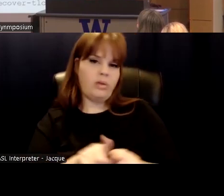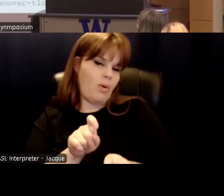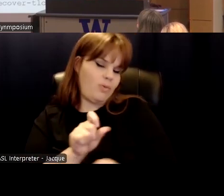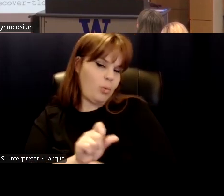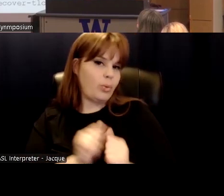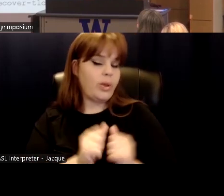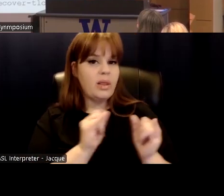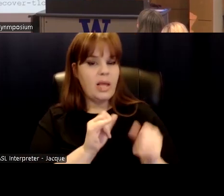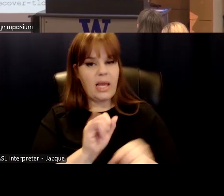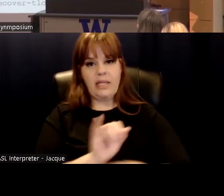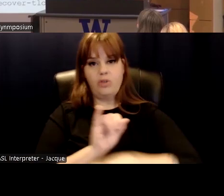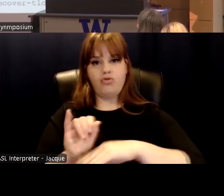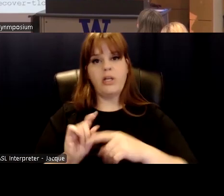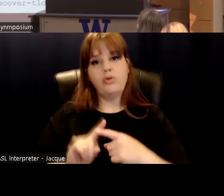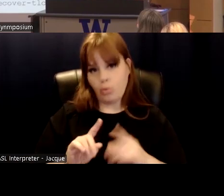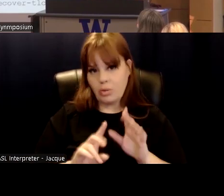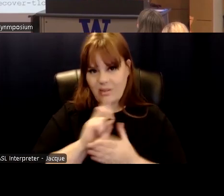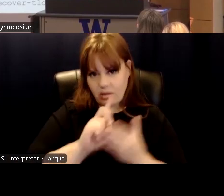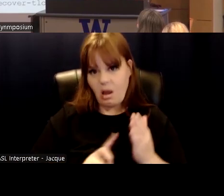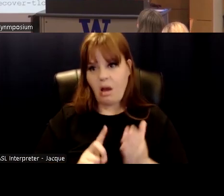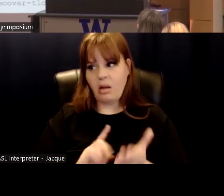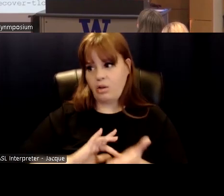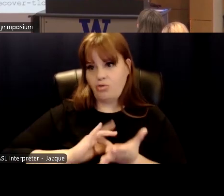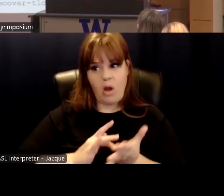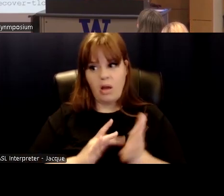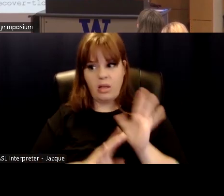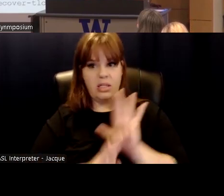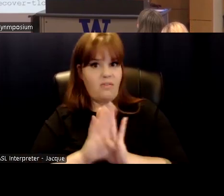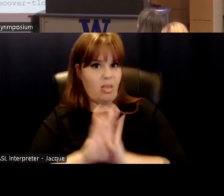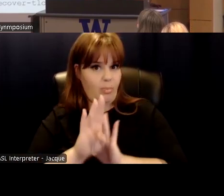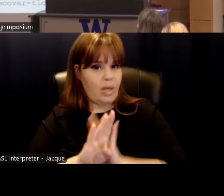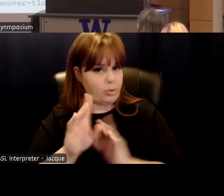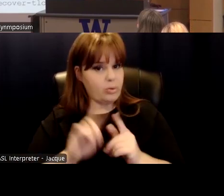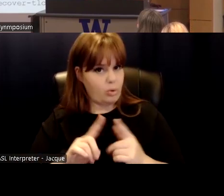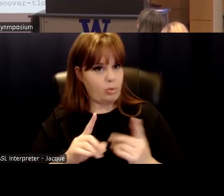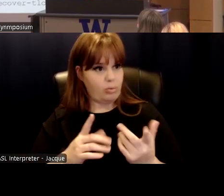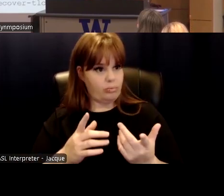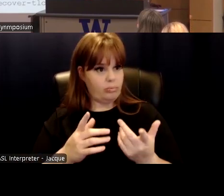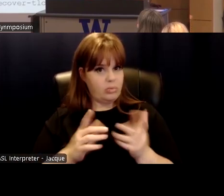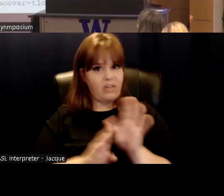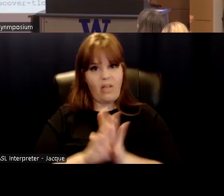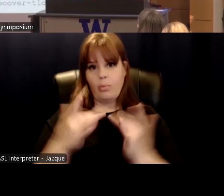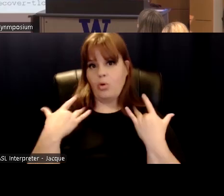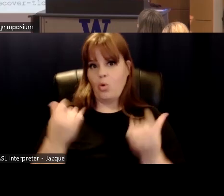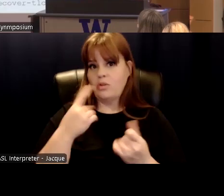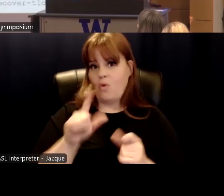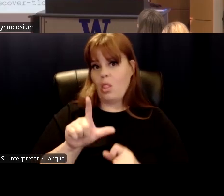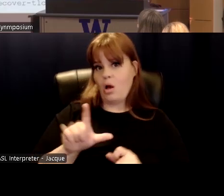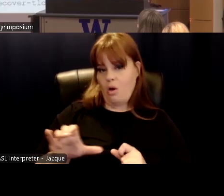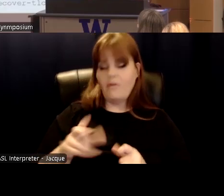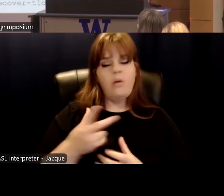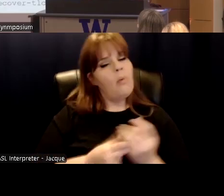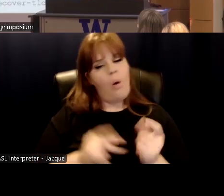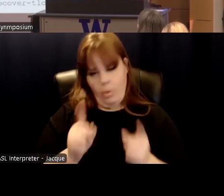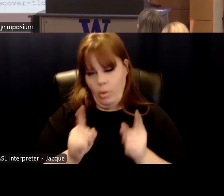design drug development so that we can find cures for long COVID. Both are important. And then we need to build